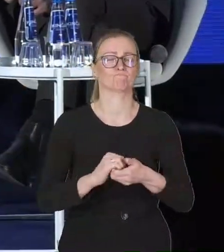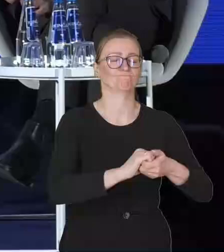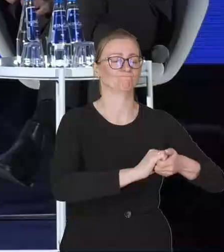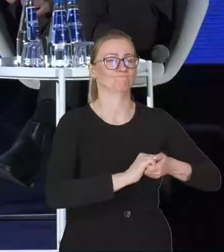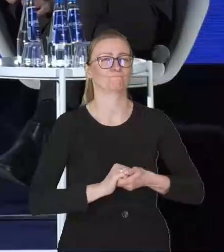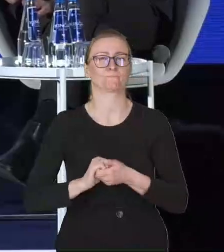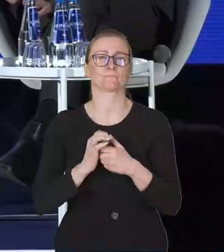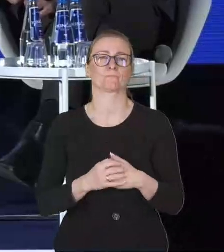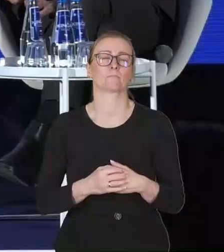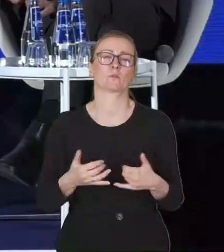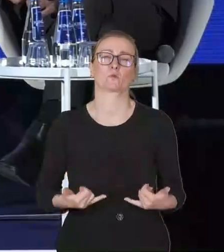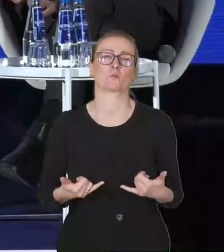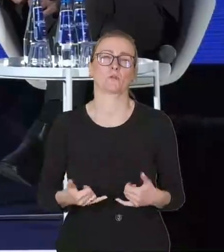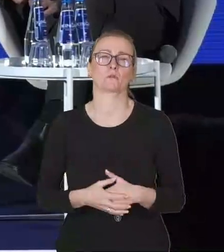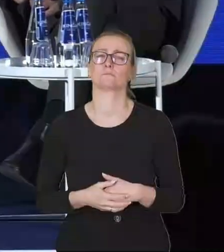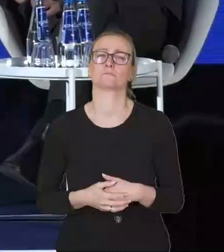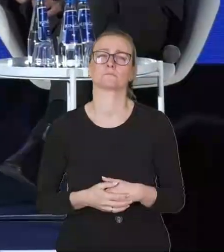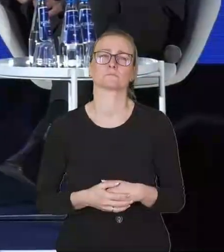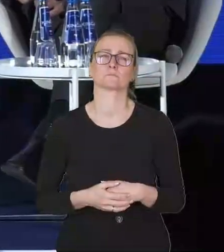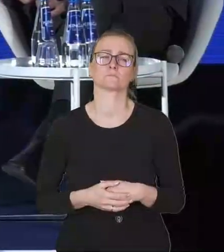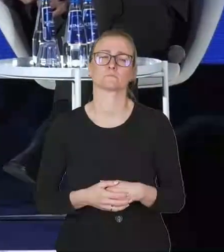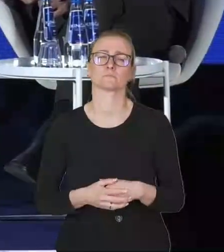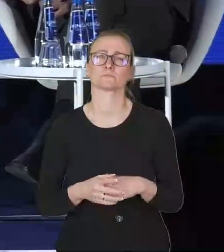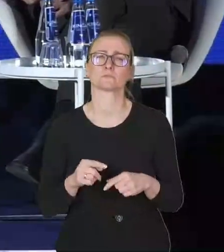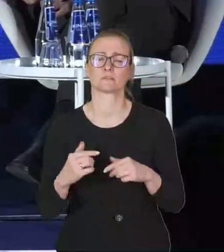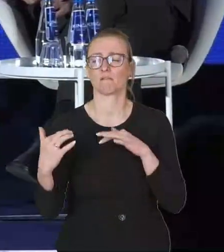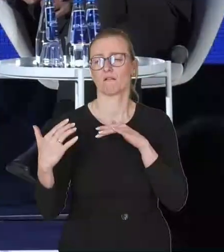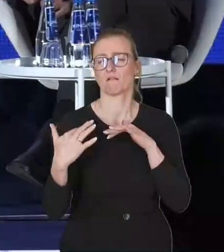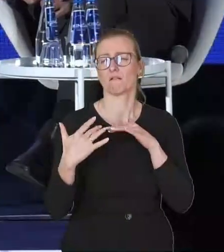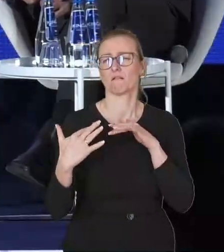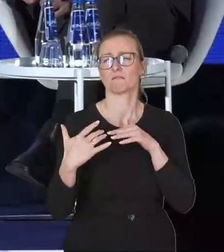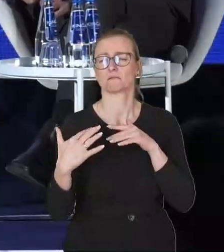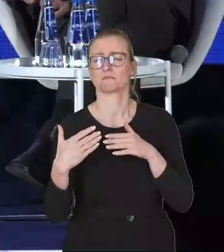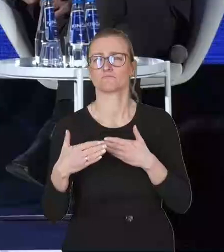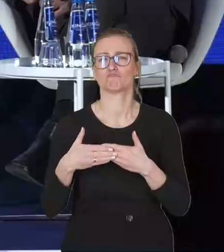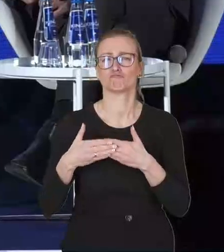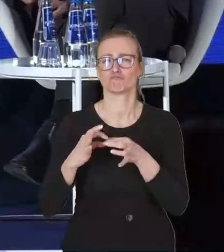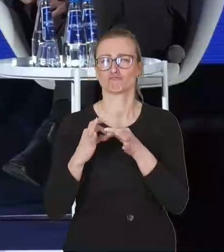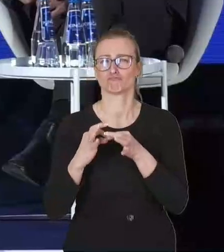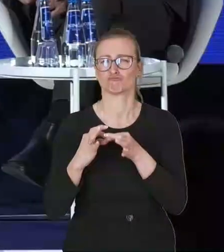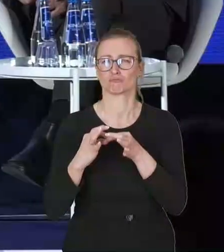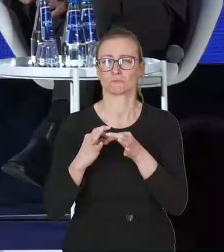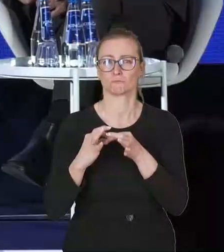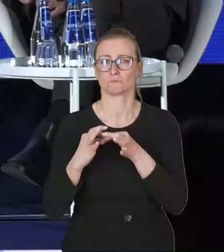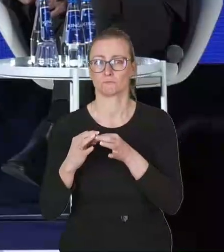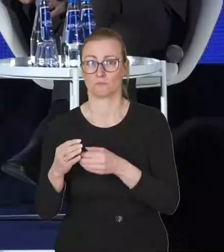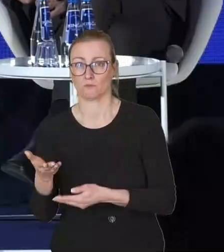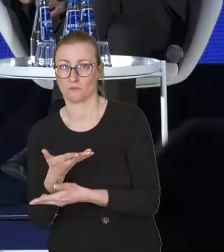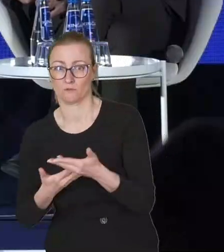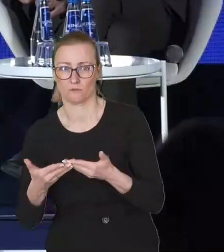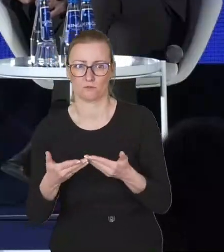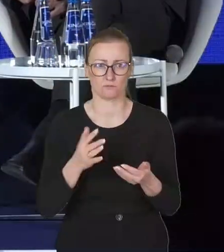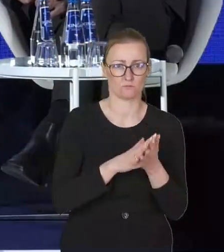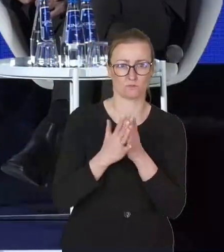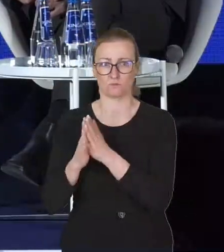policy. Because you retrieve benefits, and advantages of cohesion policy in all those 4 freedoms of the single market,